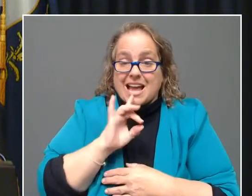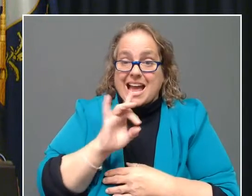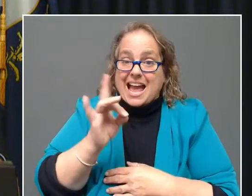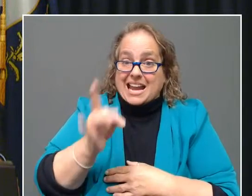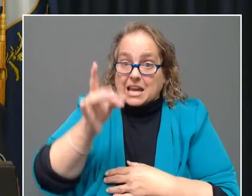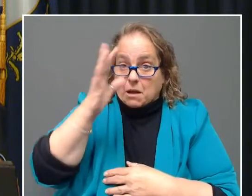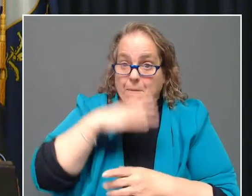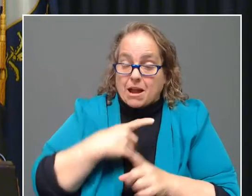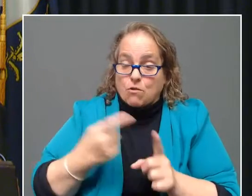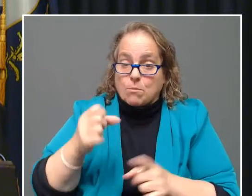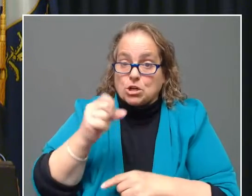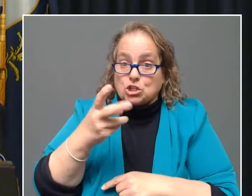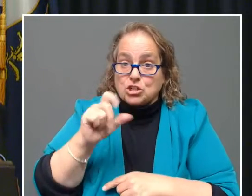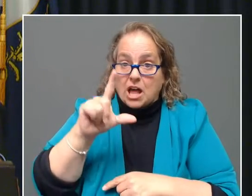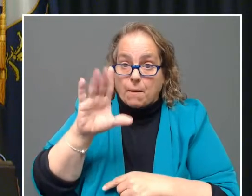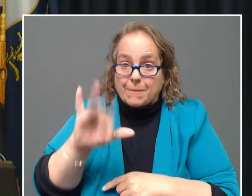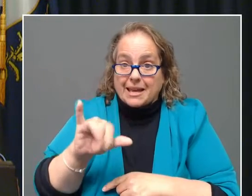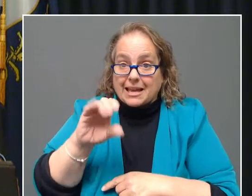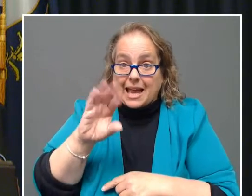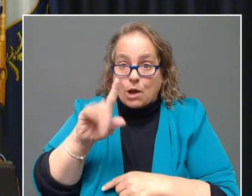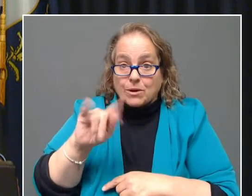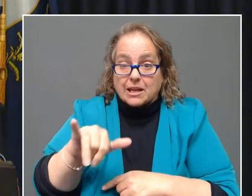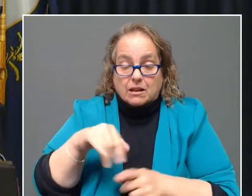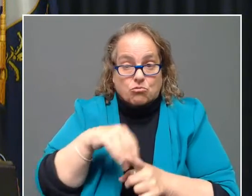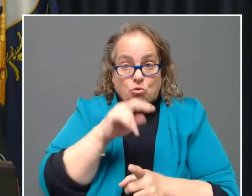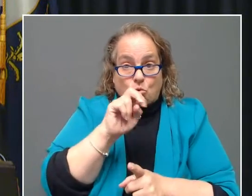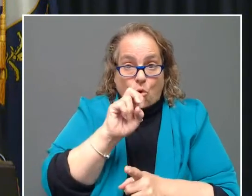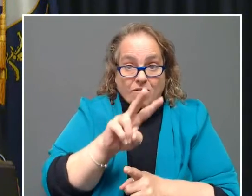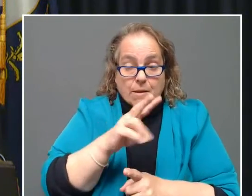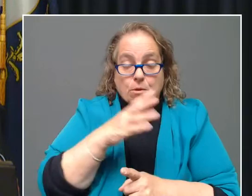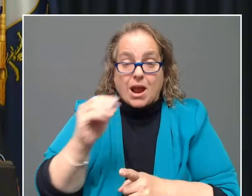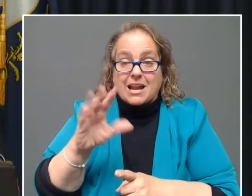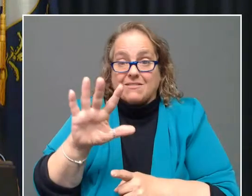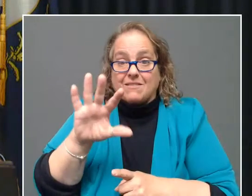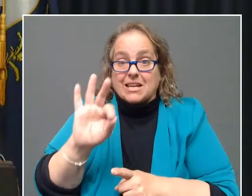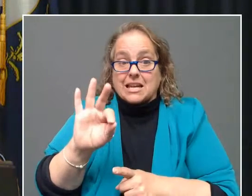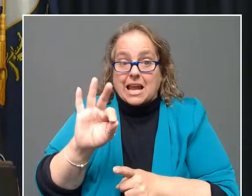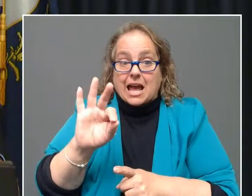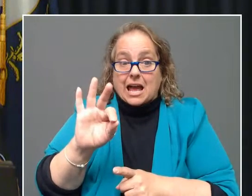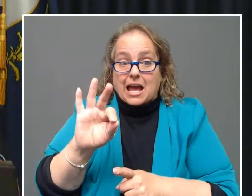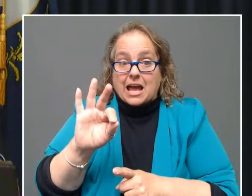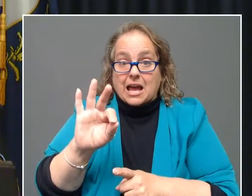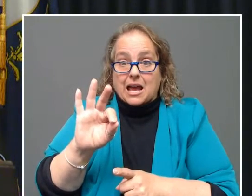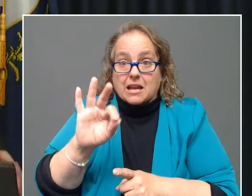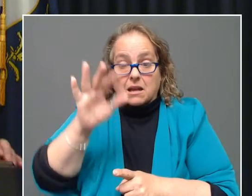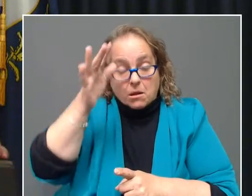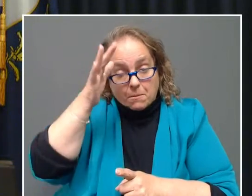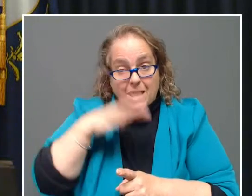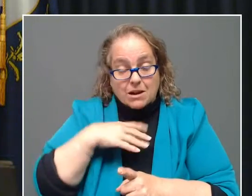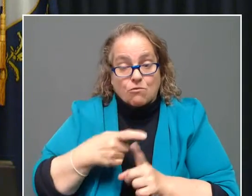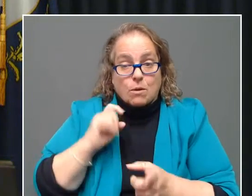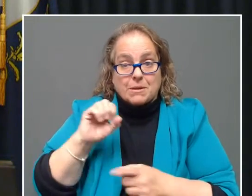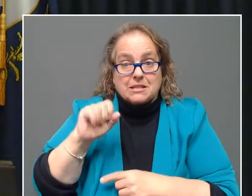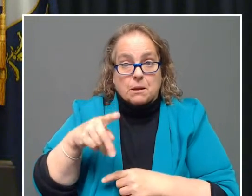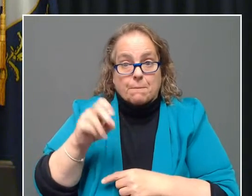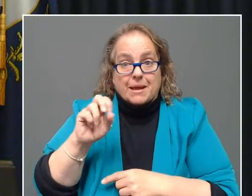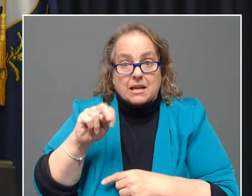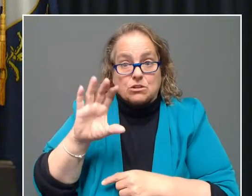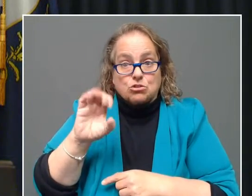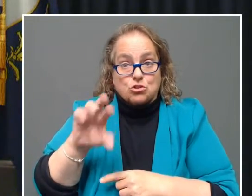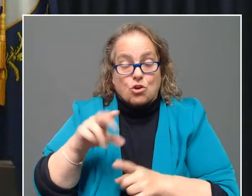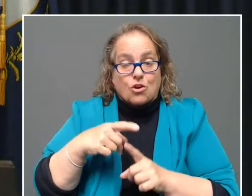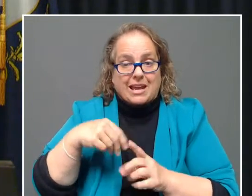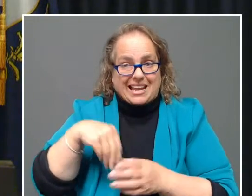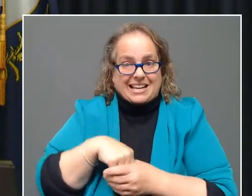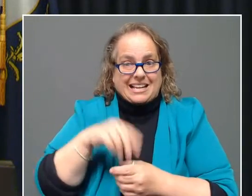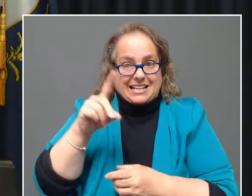Shelby County in November, and a 59-year-old man from Spencer in December.